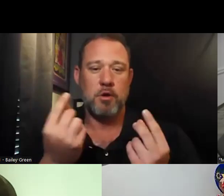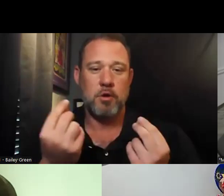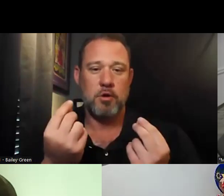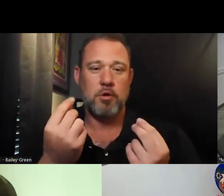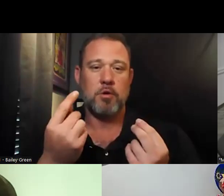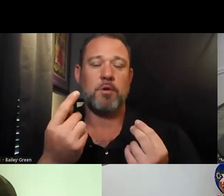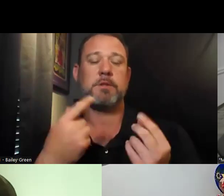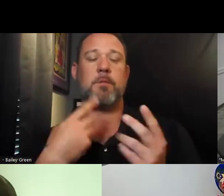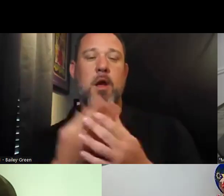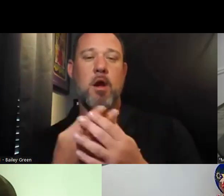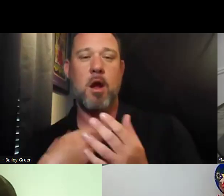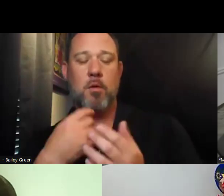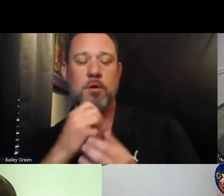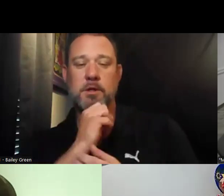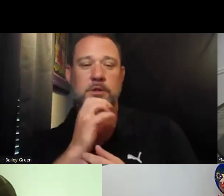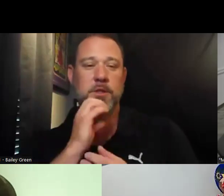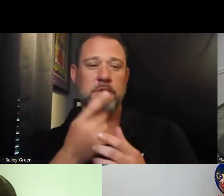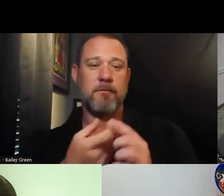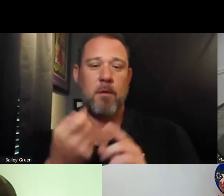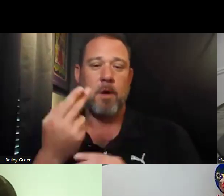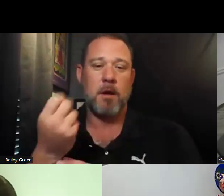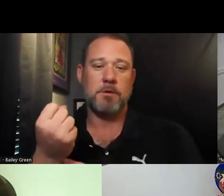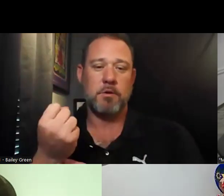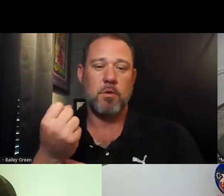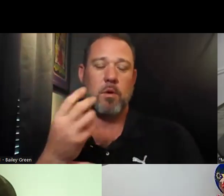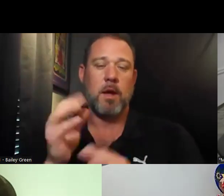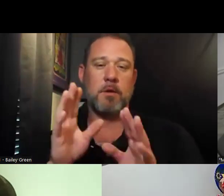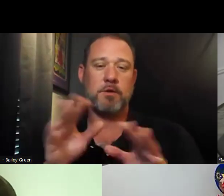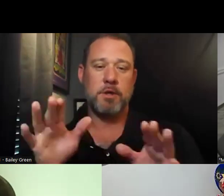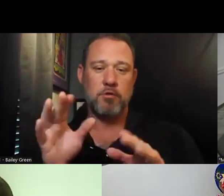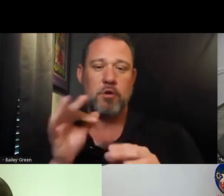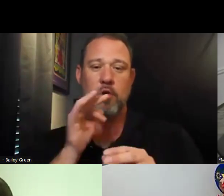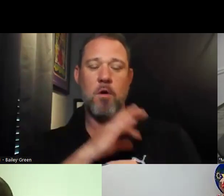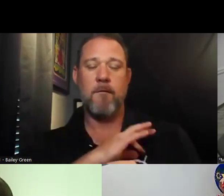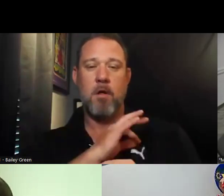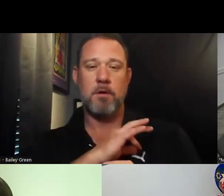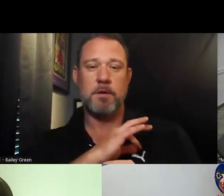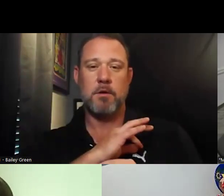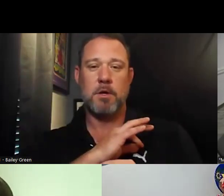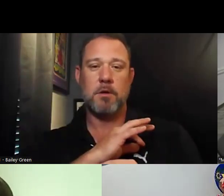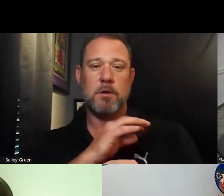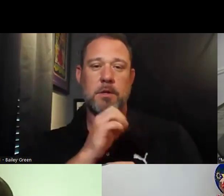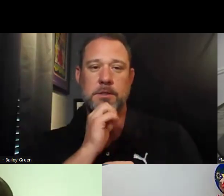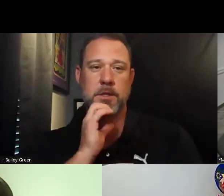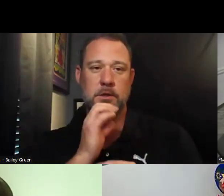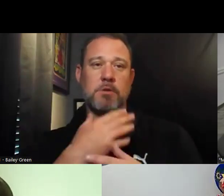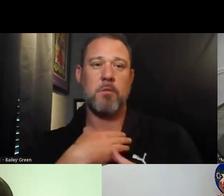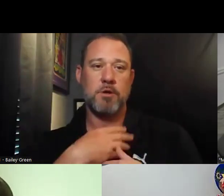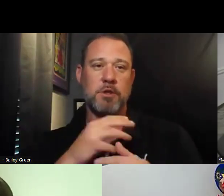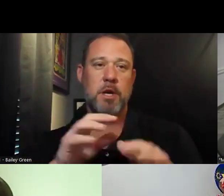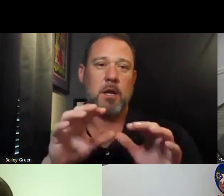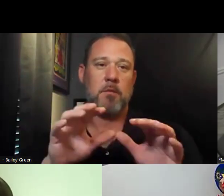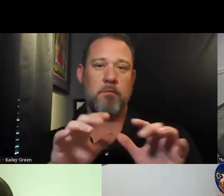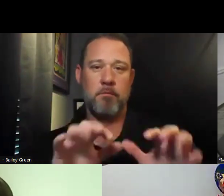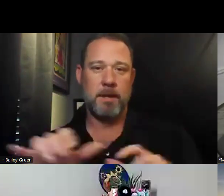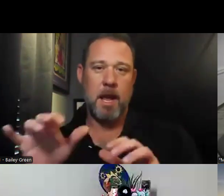our seniors with people from high school and children volunteering. So the seniors really appreciate like piano